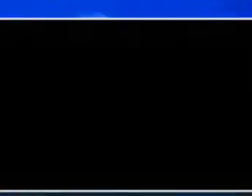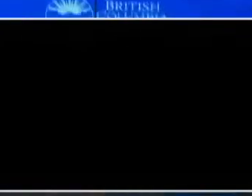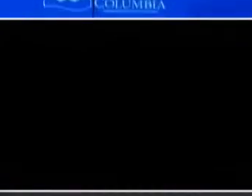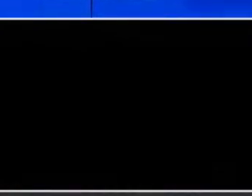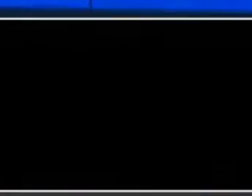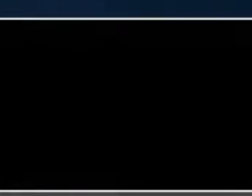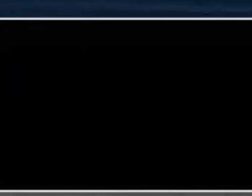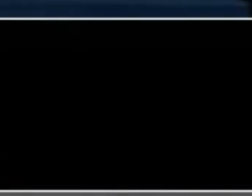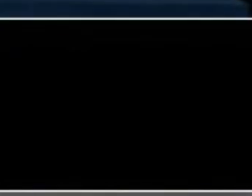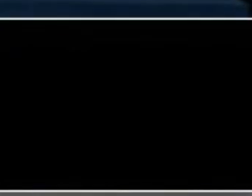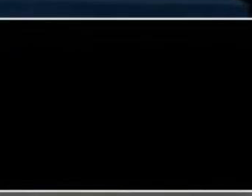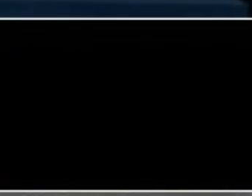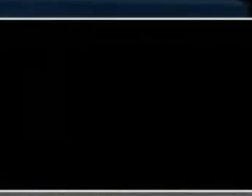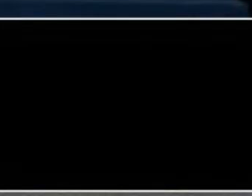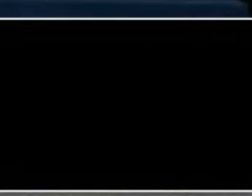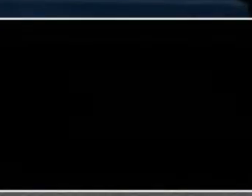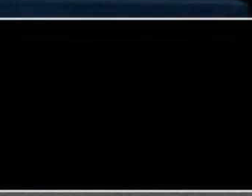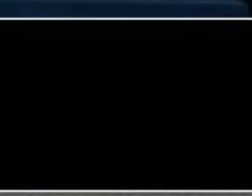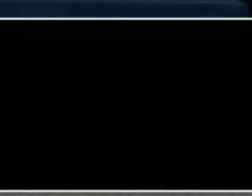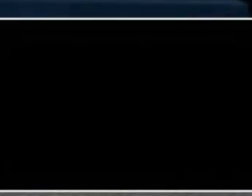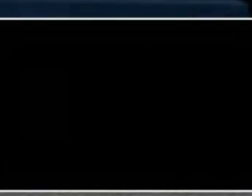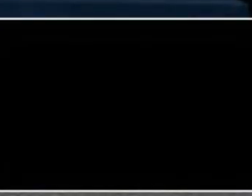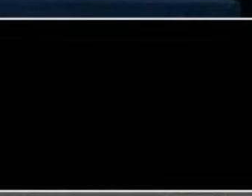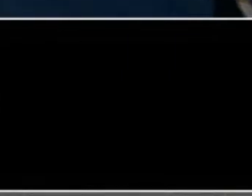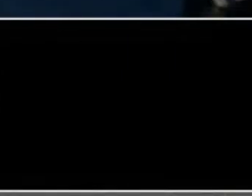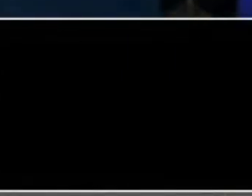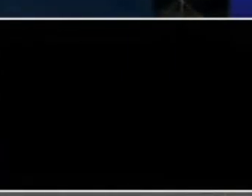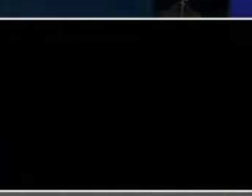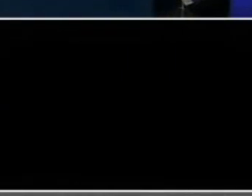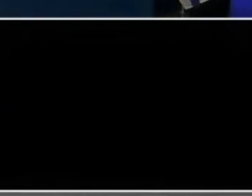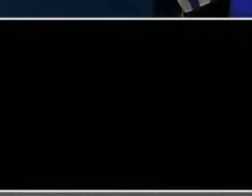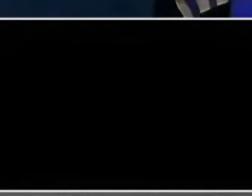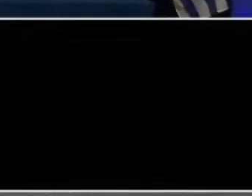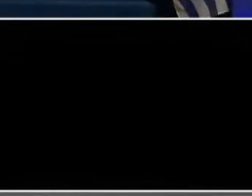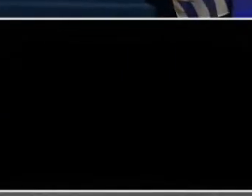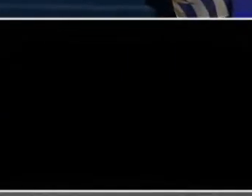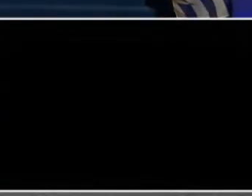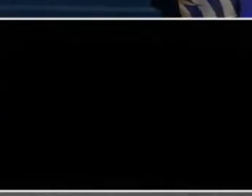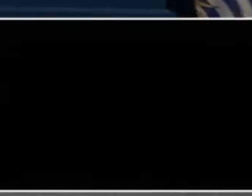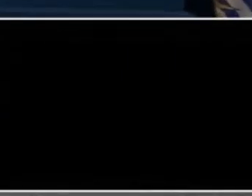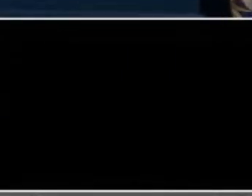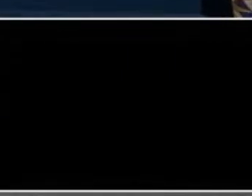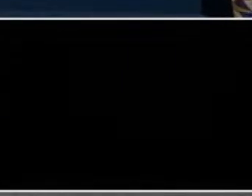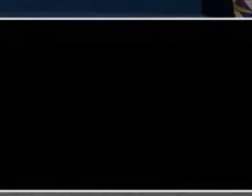up, John. Way back. Keep going.